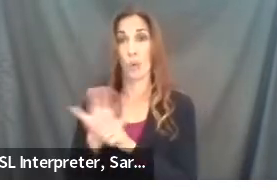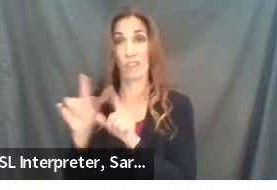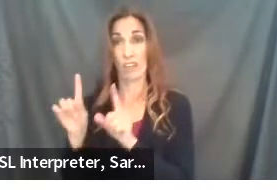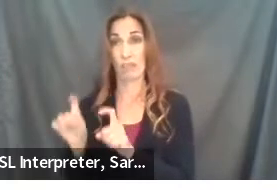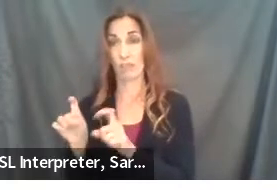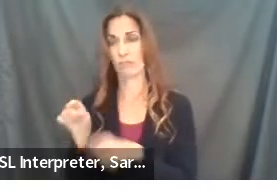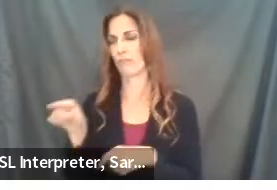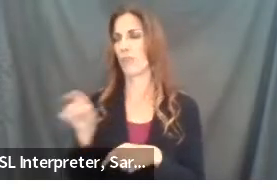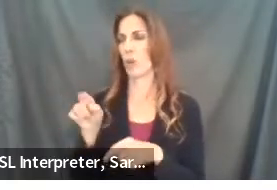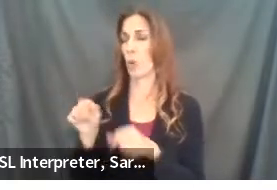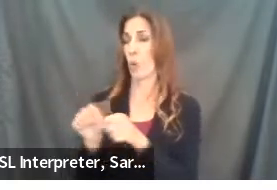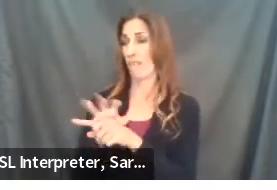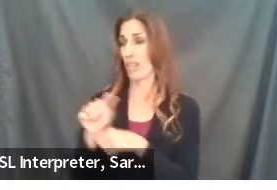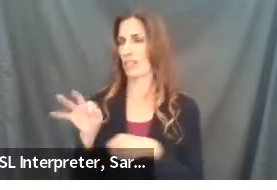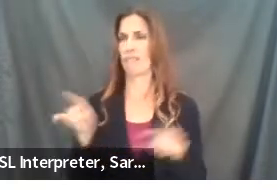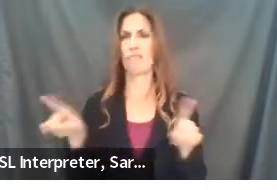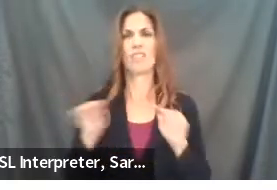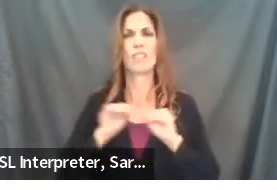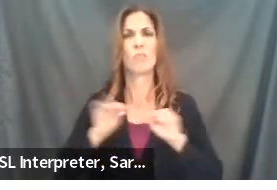spread?